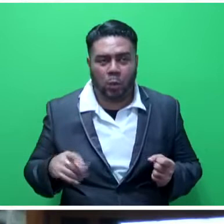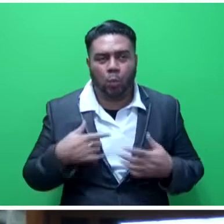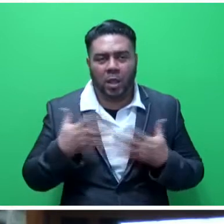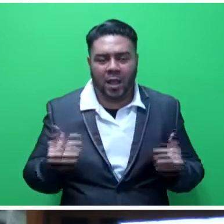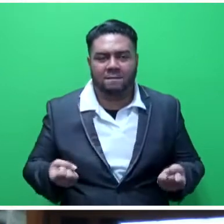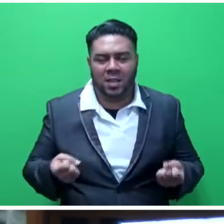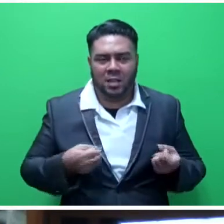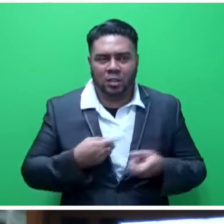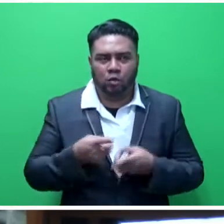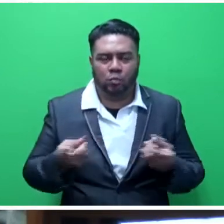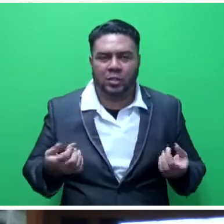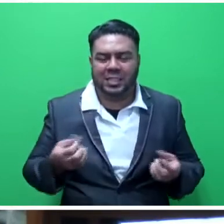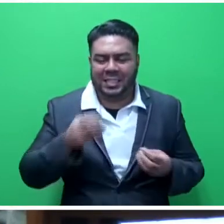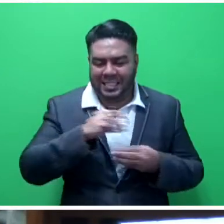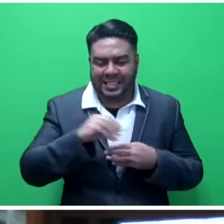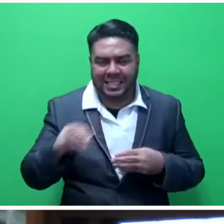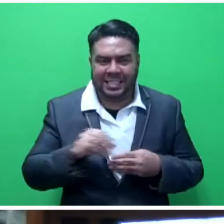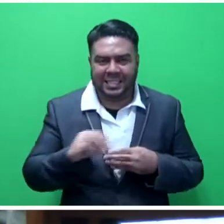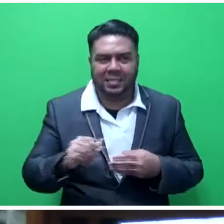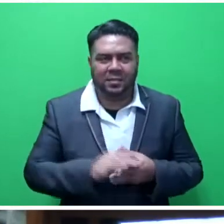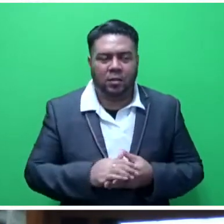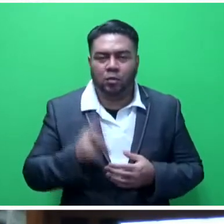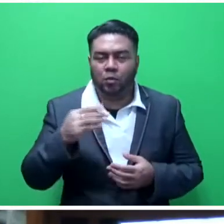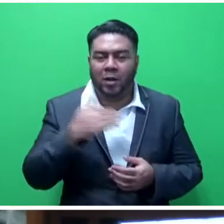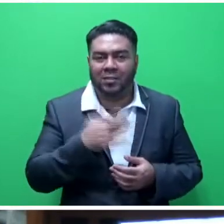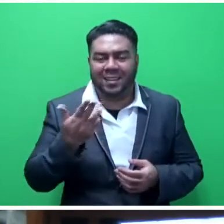distributed seed packages to about